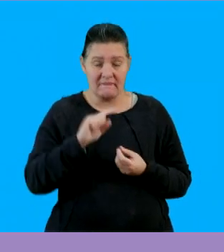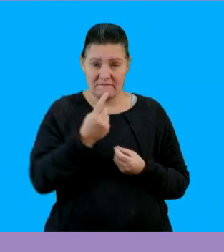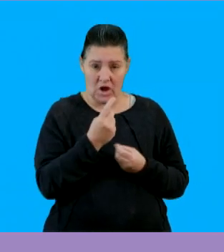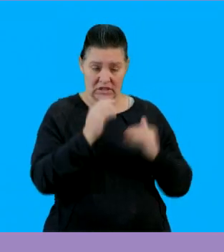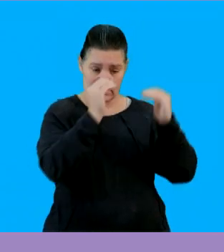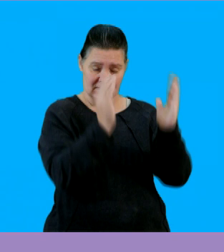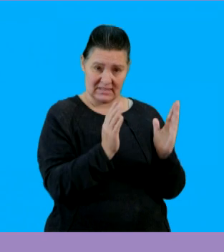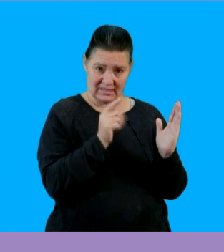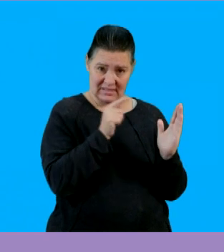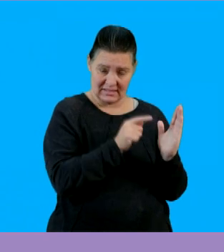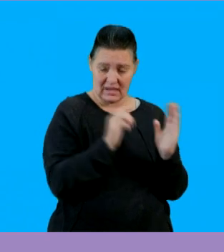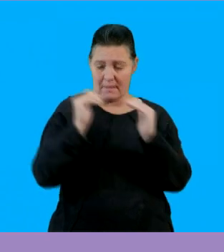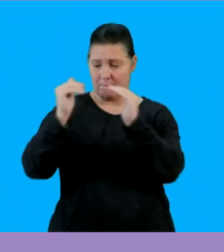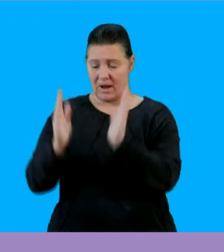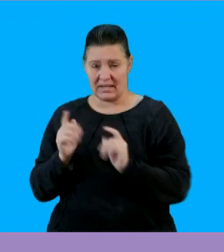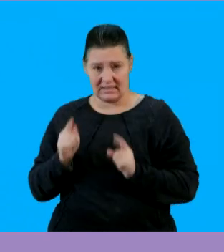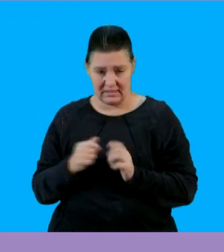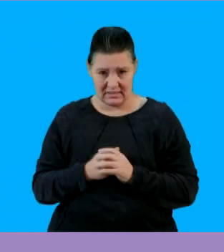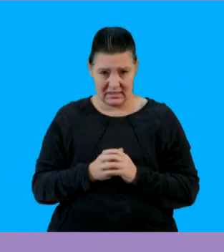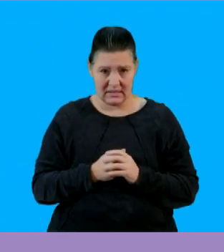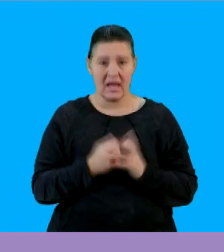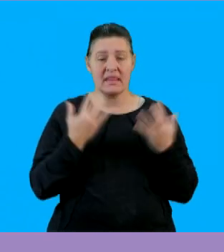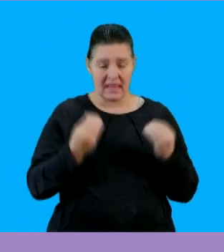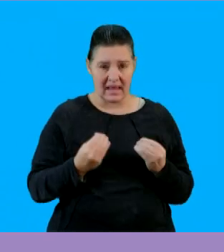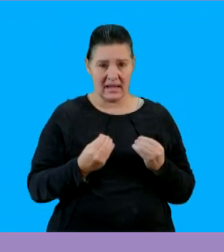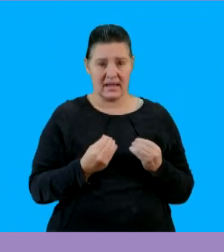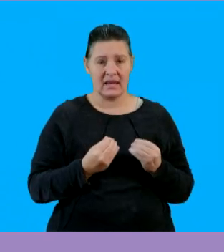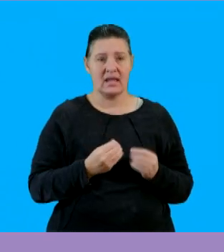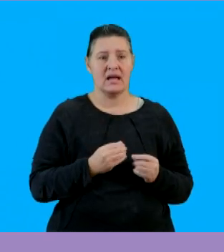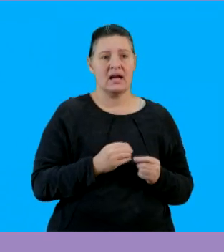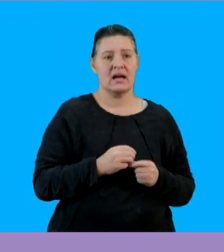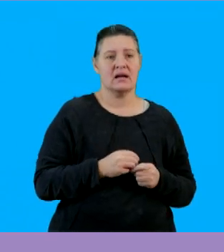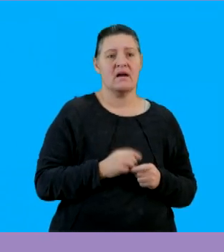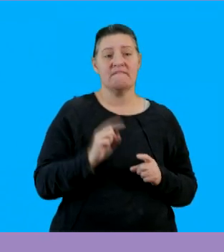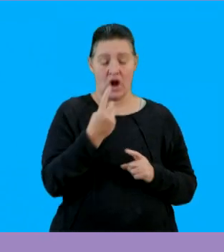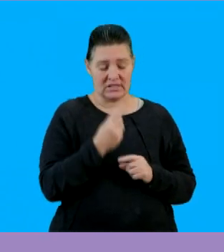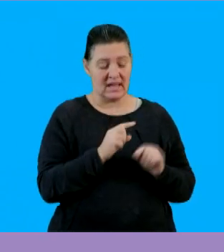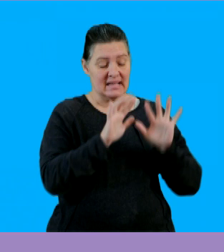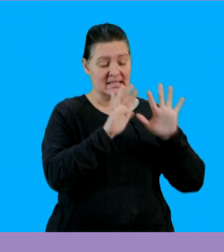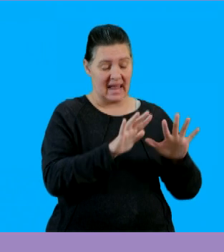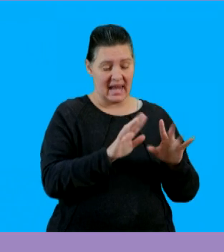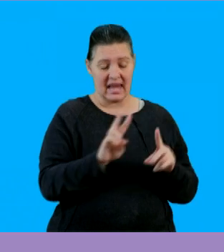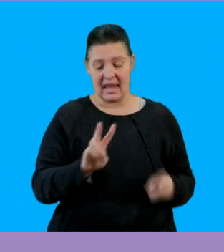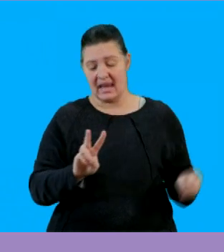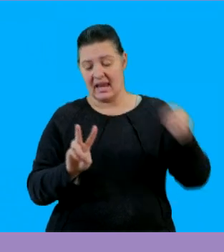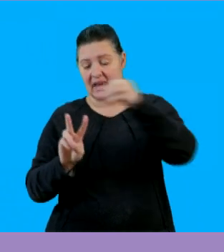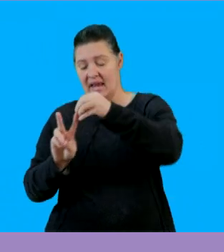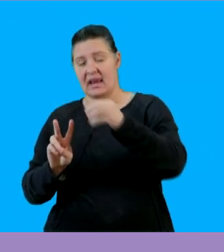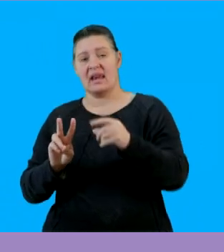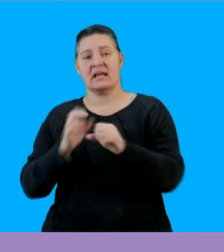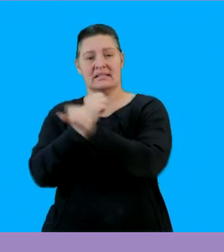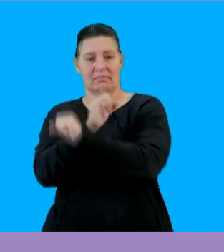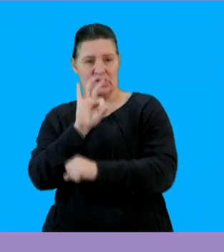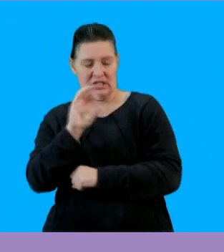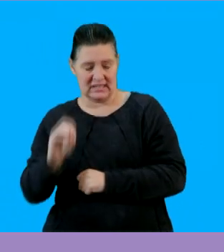the first ones in each bracket. That's when I multiplied the 10 and the 30. They are the first ones in each bracket.